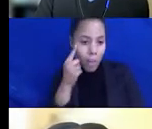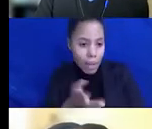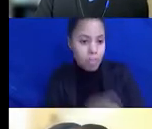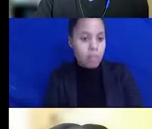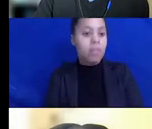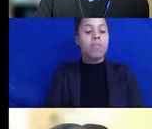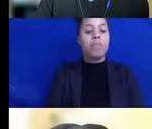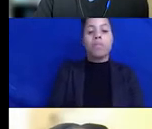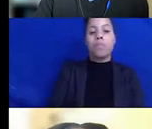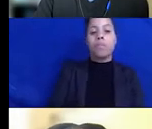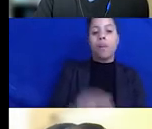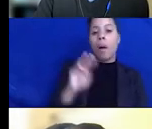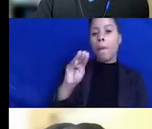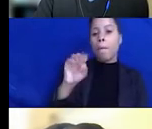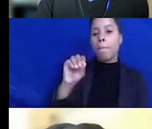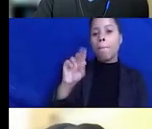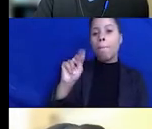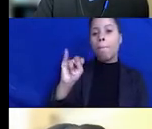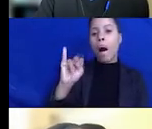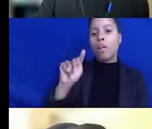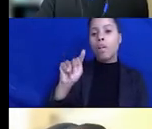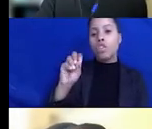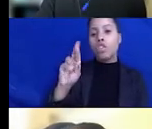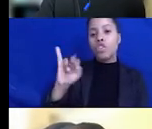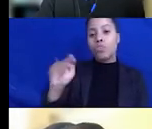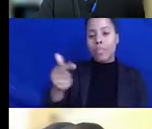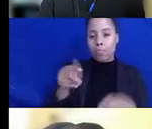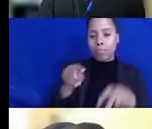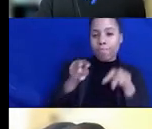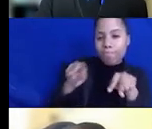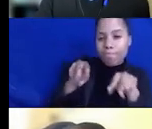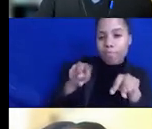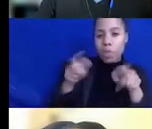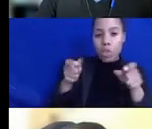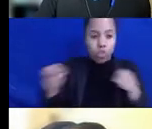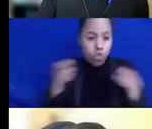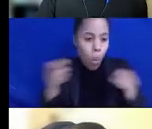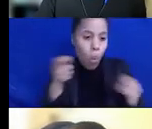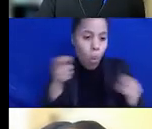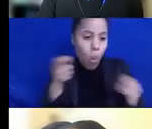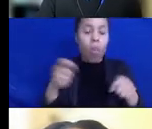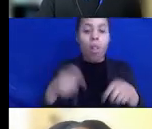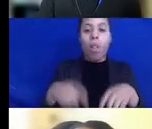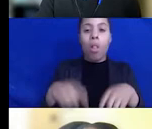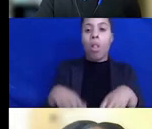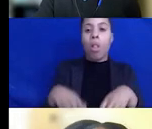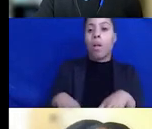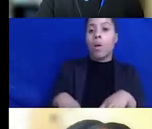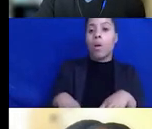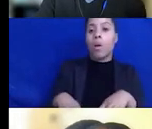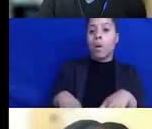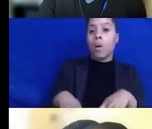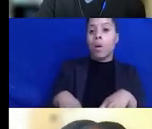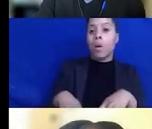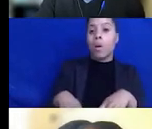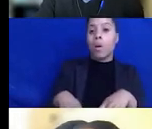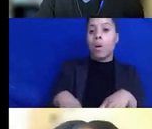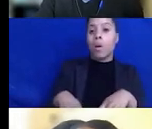monitoring, control, everywhere. Okay, this is speeding up. Policing,